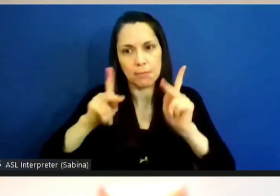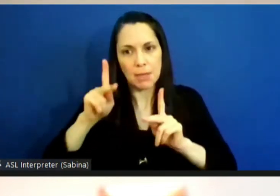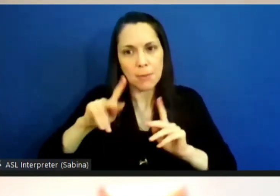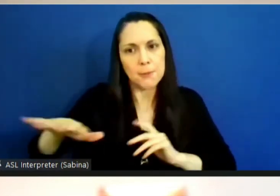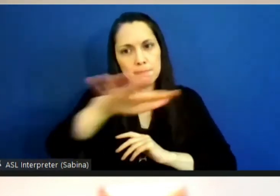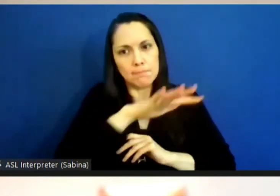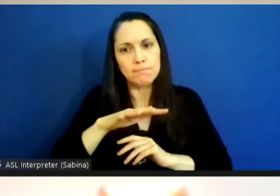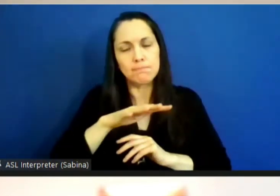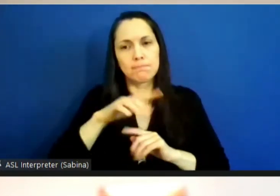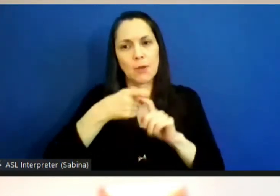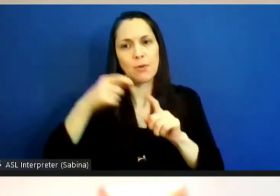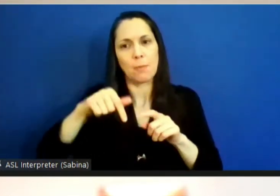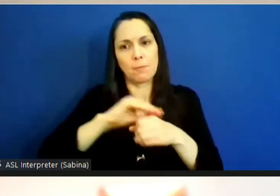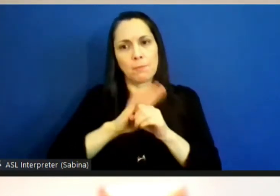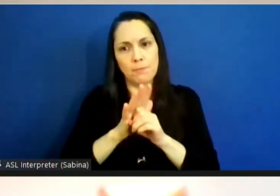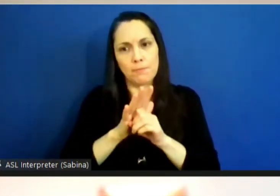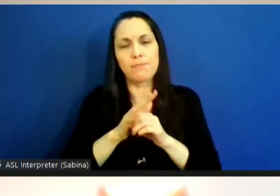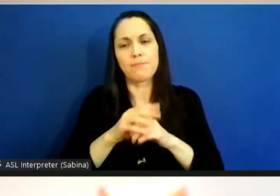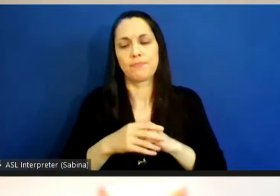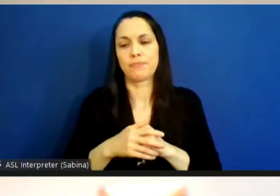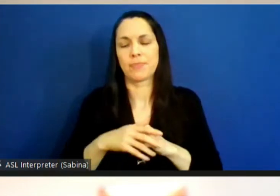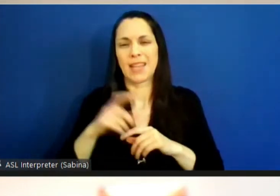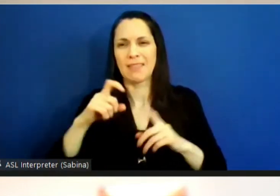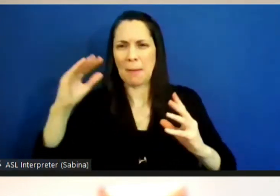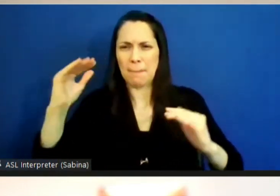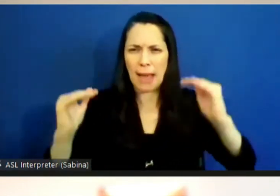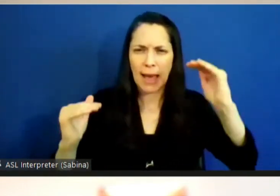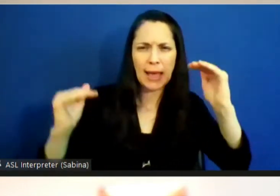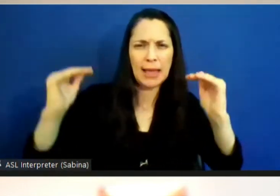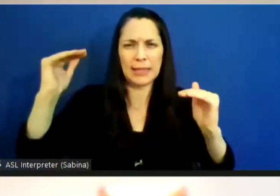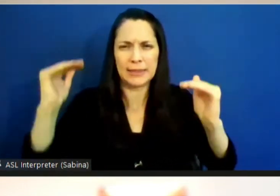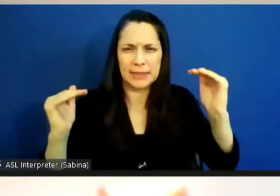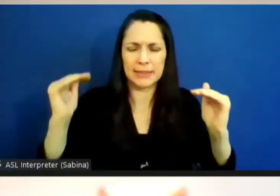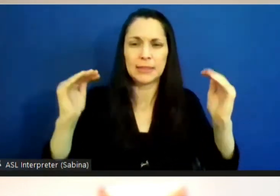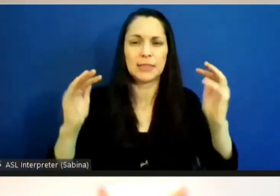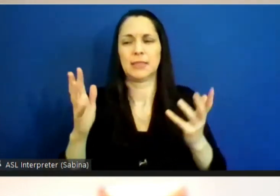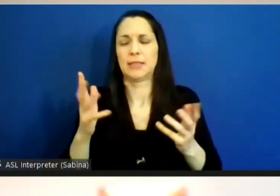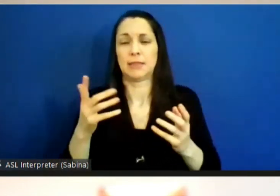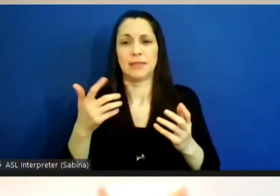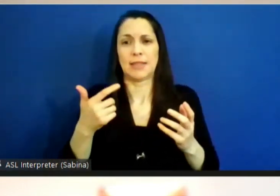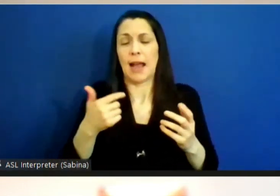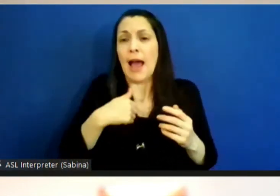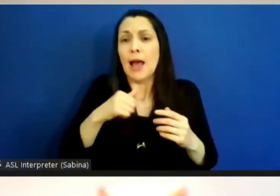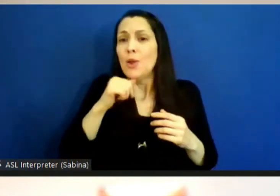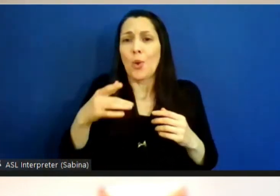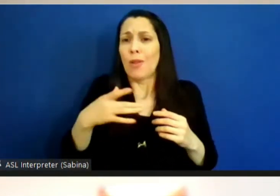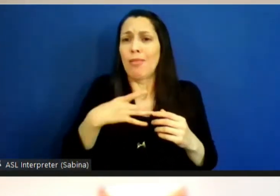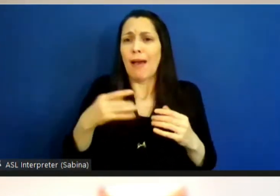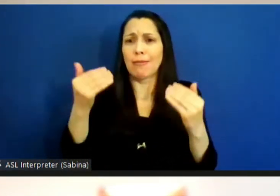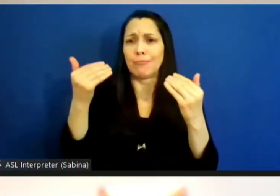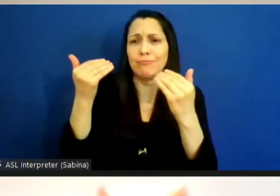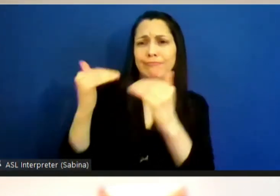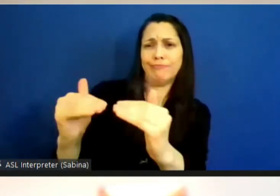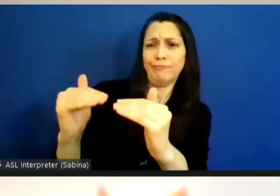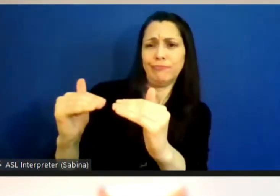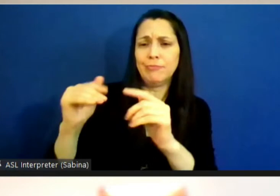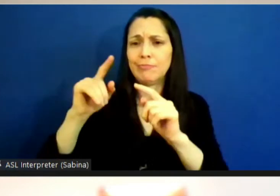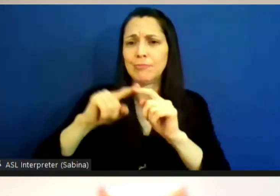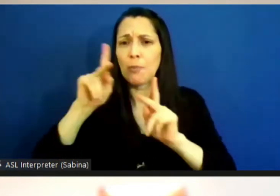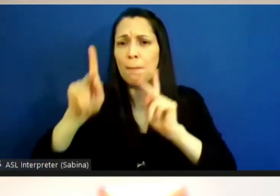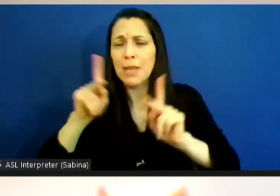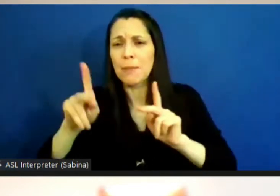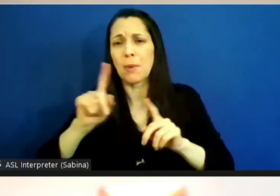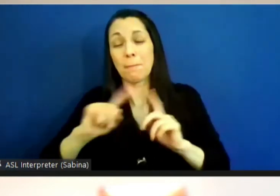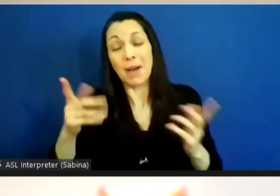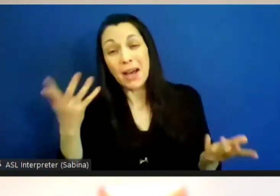been a balance. We don't like to I certainly don't like to put restrictions on people, but we're doing this